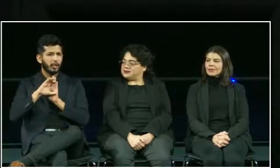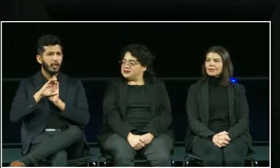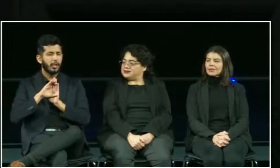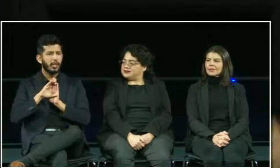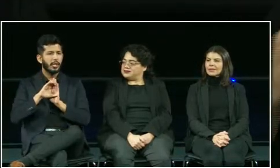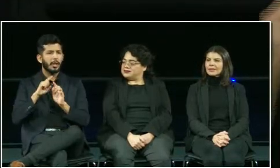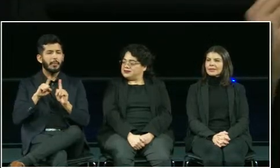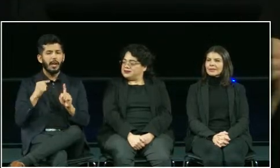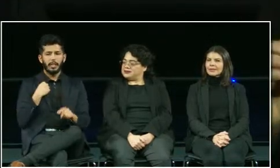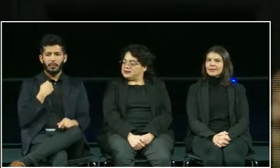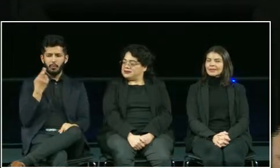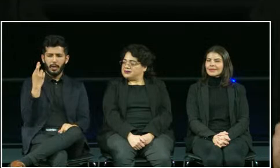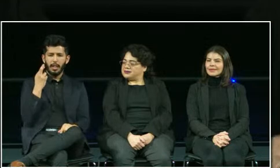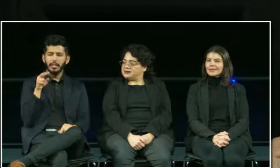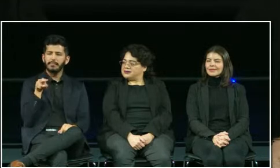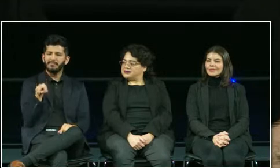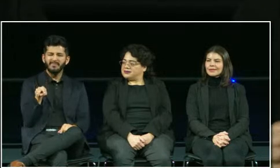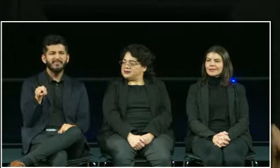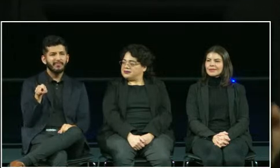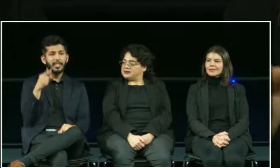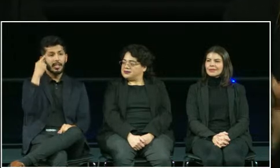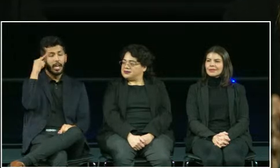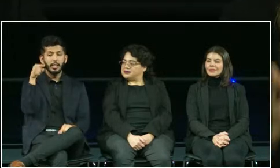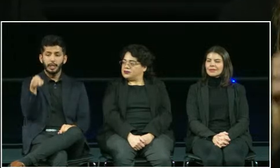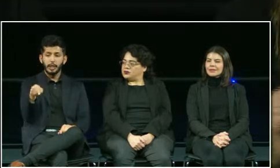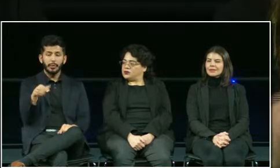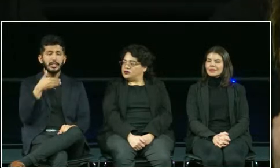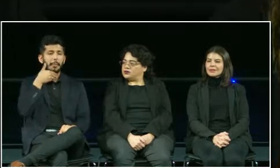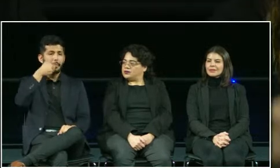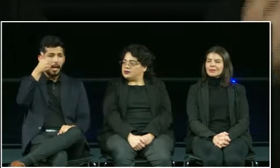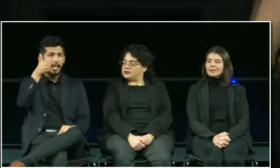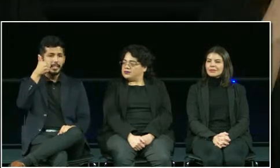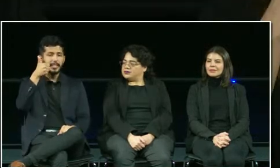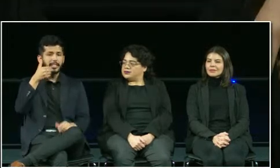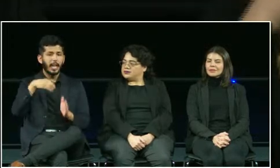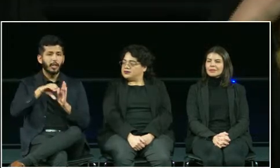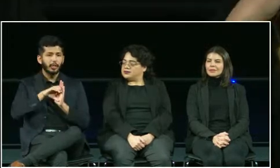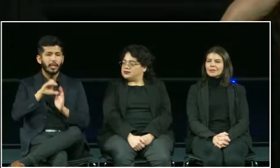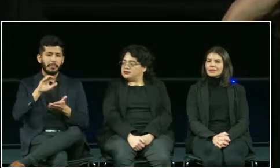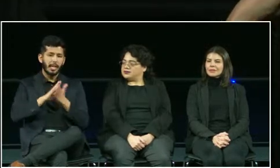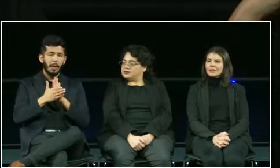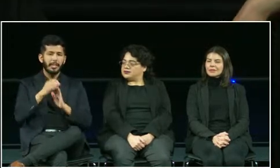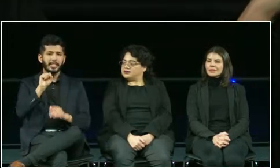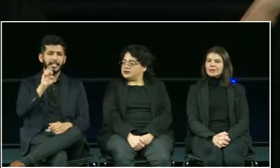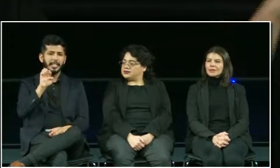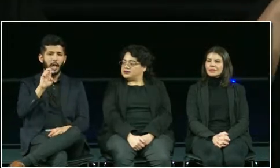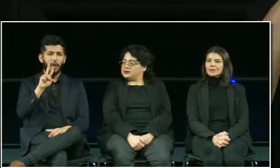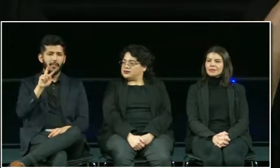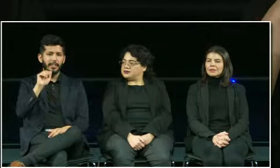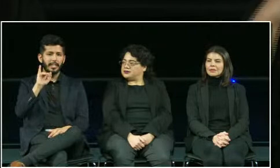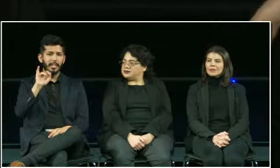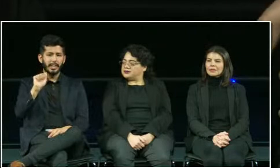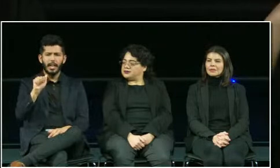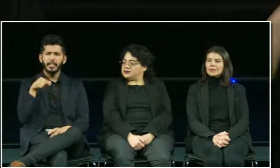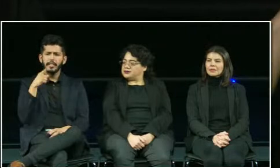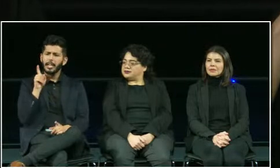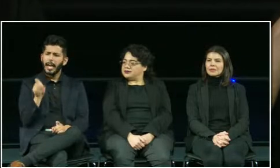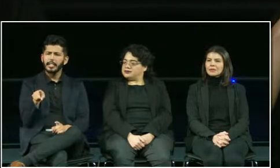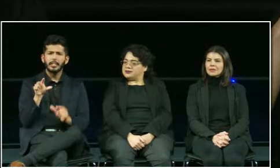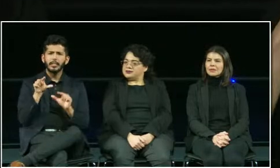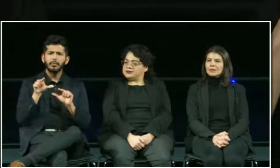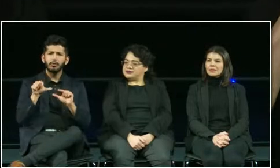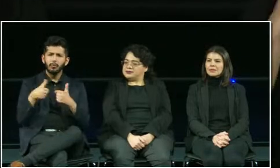moment, I thought she was the best Serafina. And as the children thought that who talks more is more